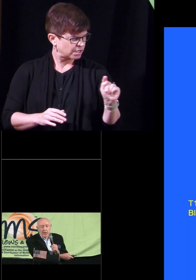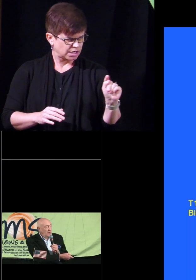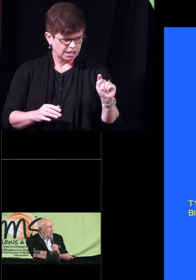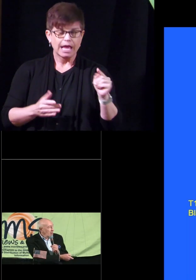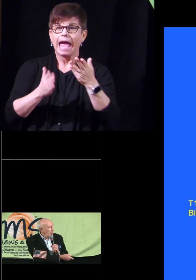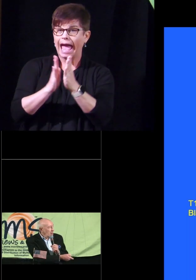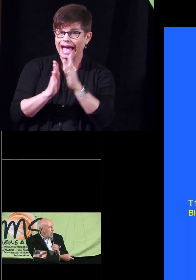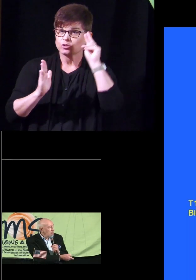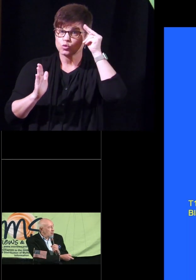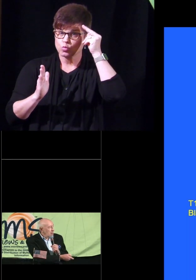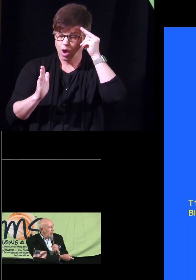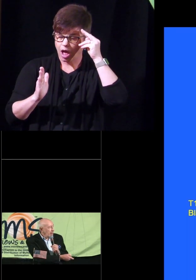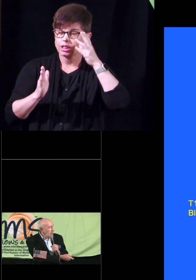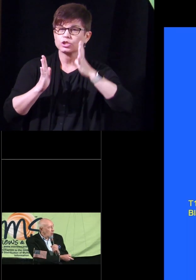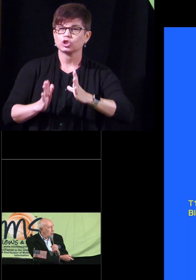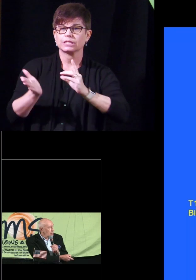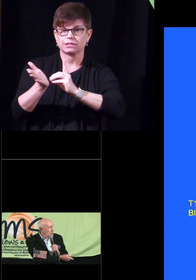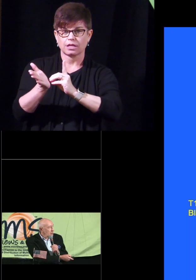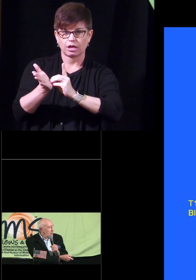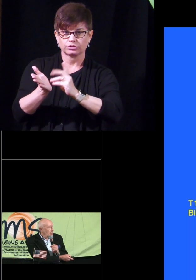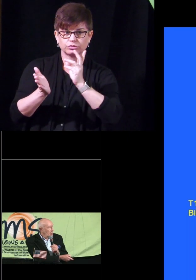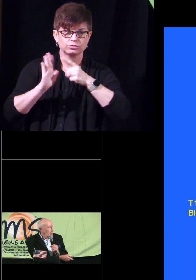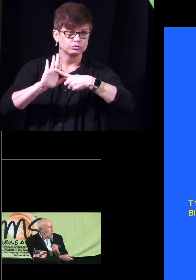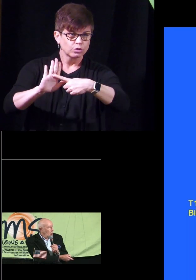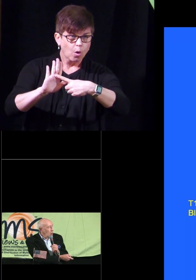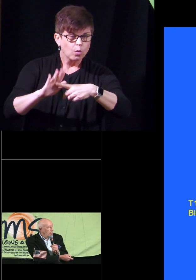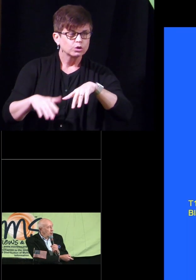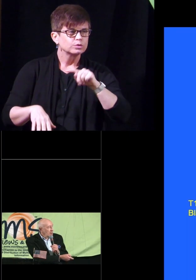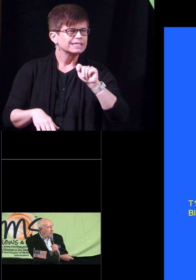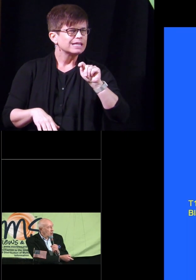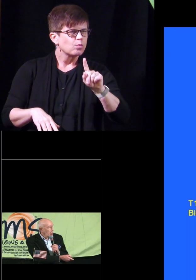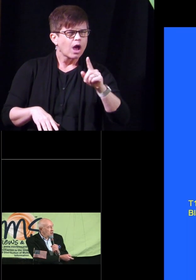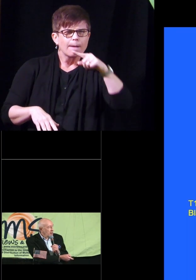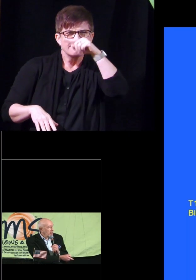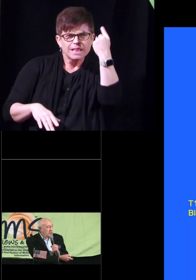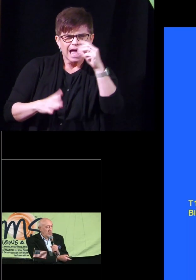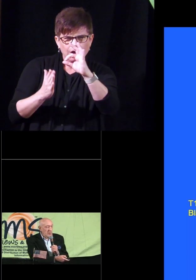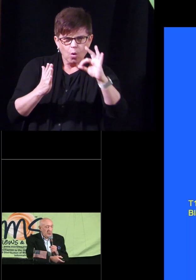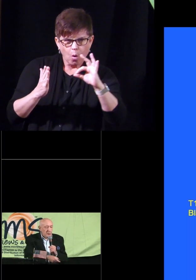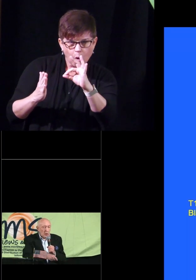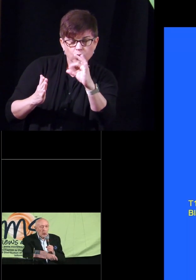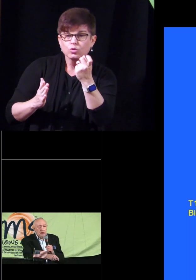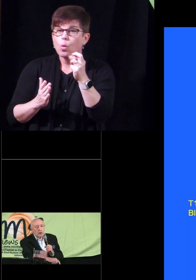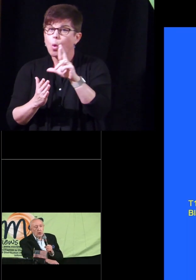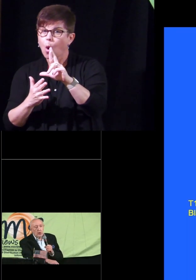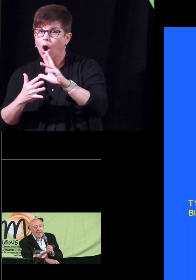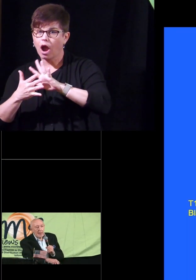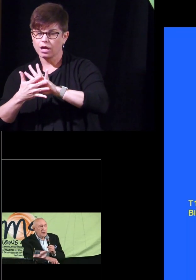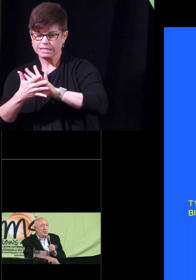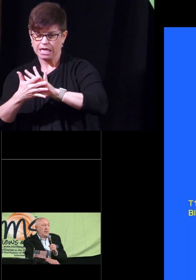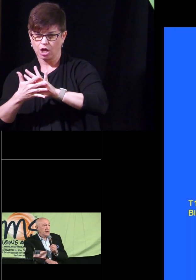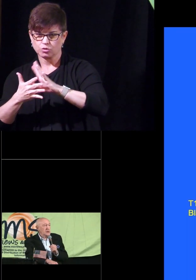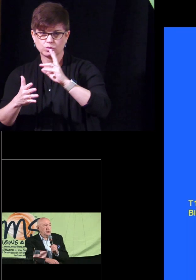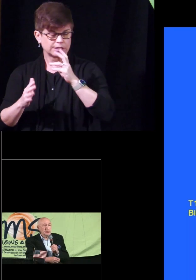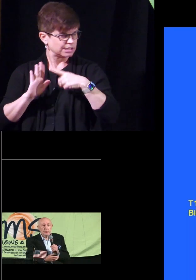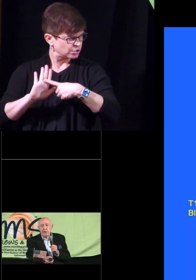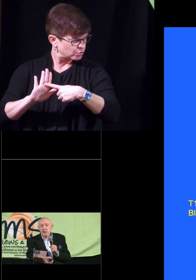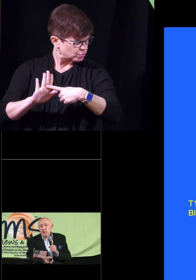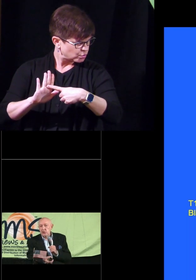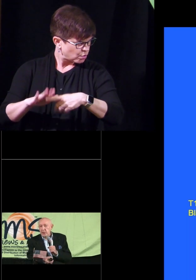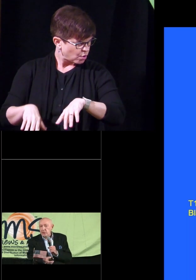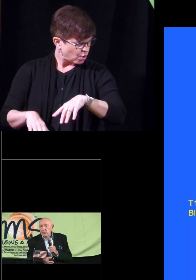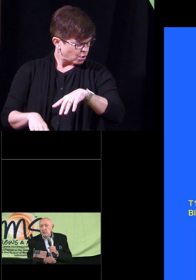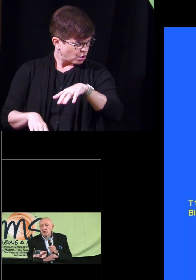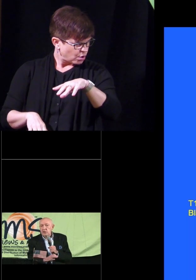T1 scan, and you see black holes. Or you give the contrast, which is called gadolinium, and it shows you